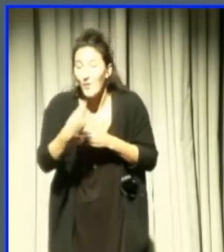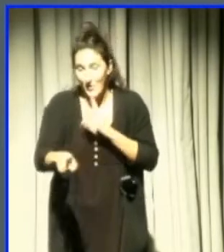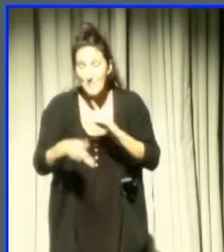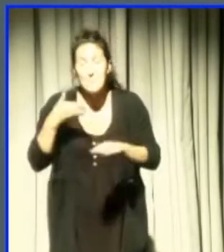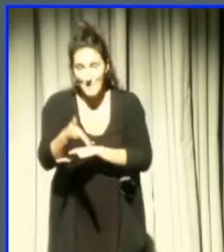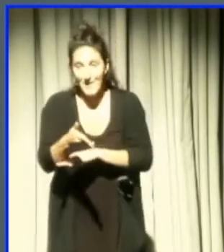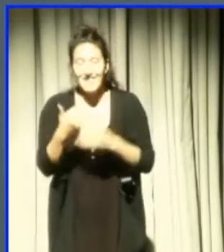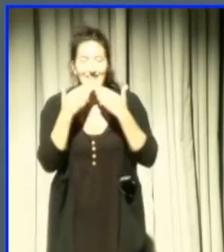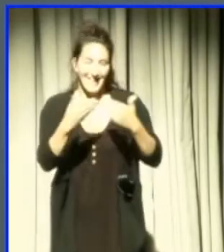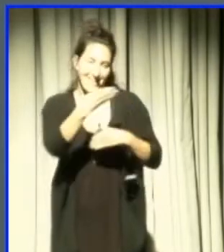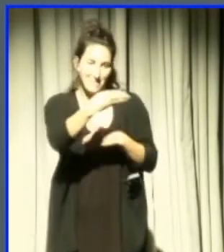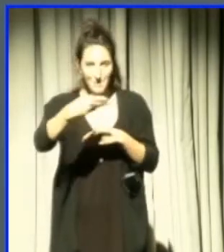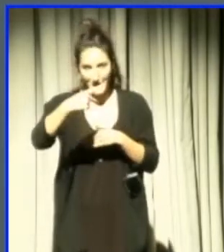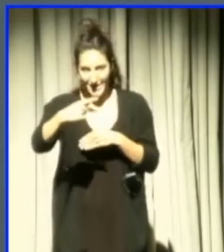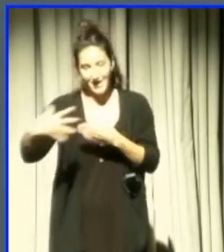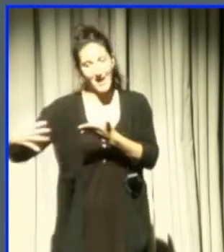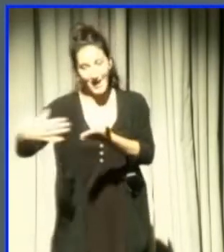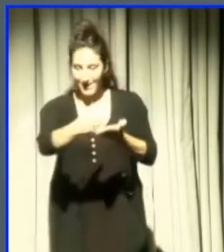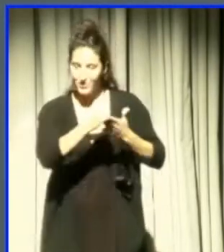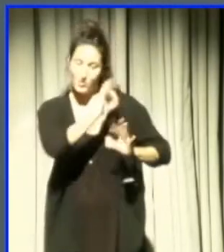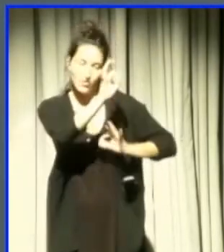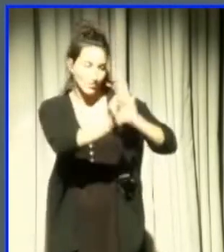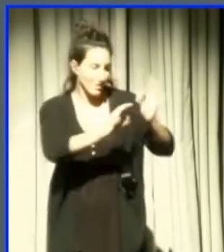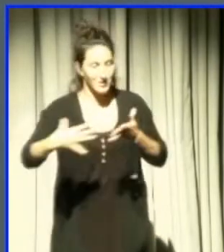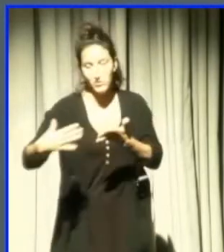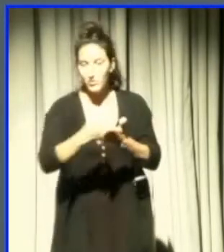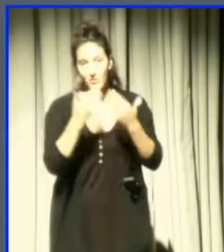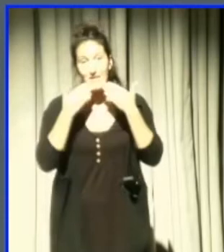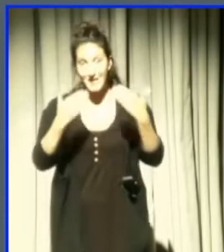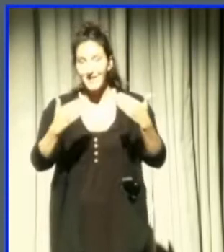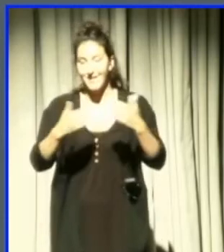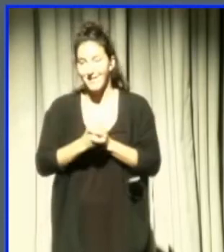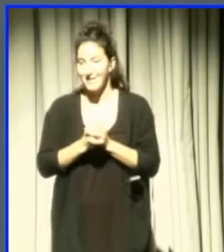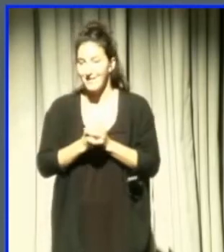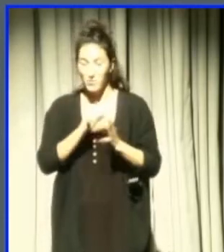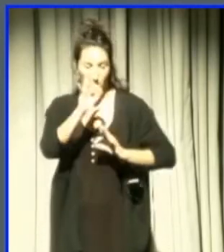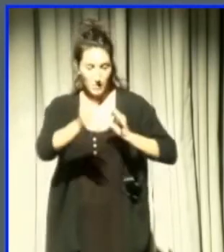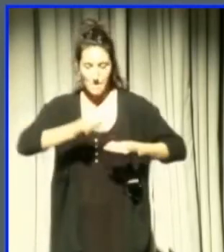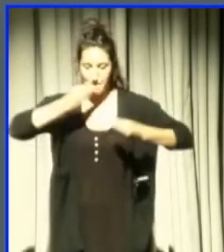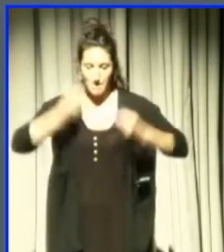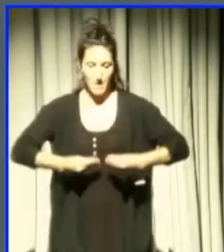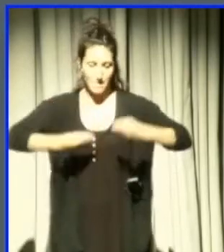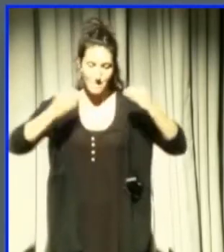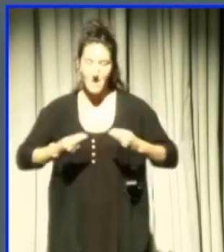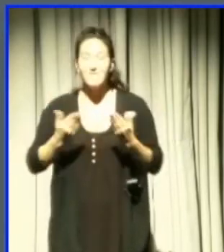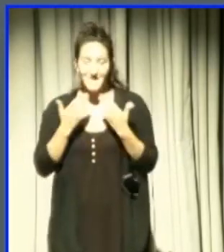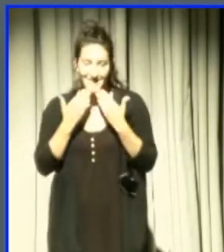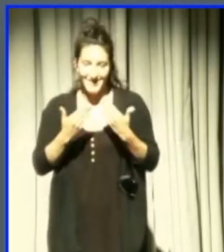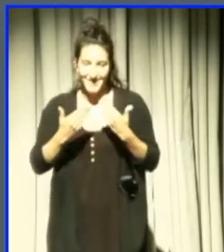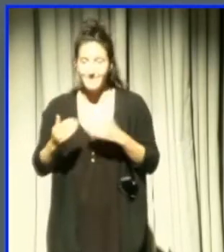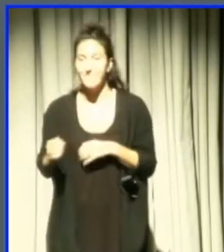the amazing organizers. Superb organization. So. First of all, I know